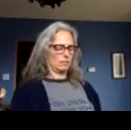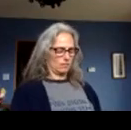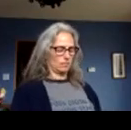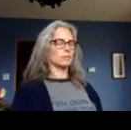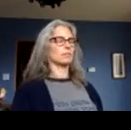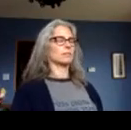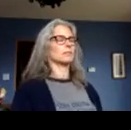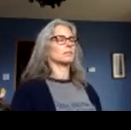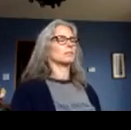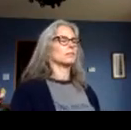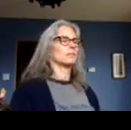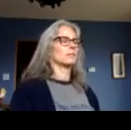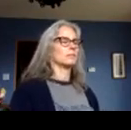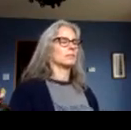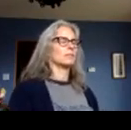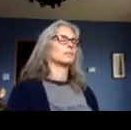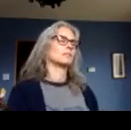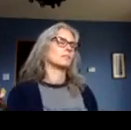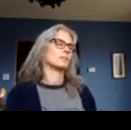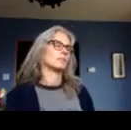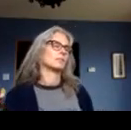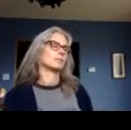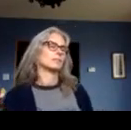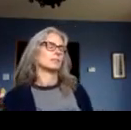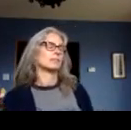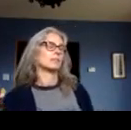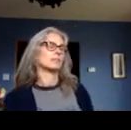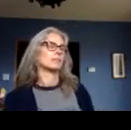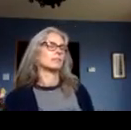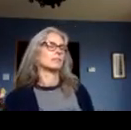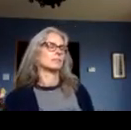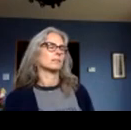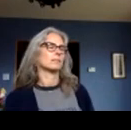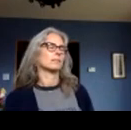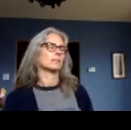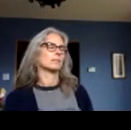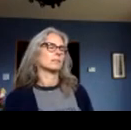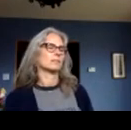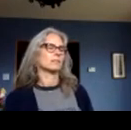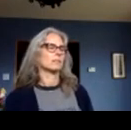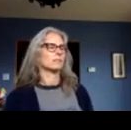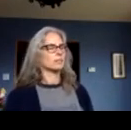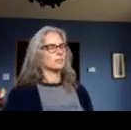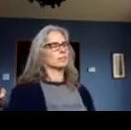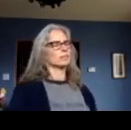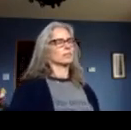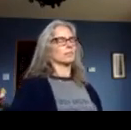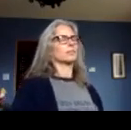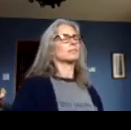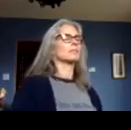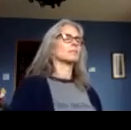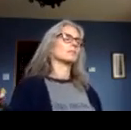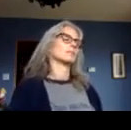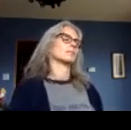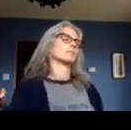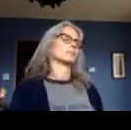Okay, so you maybe aren't quite done yet. That's totally okay. I just wanted to review a few of the things